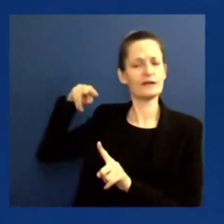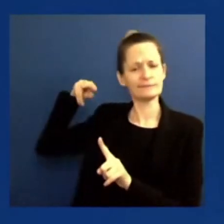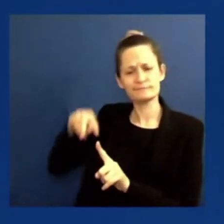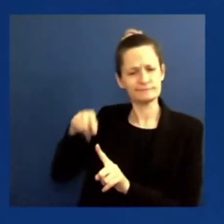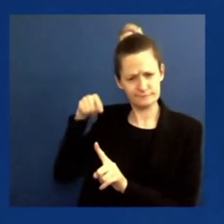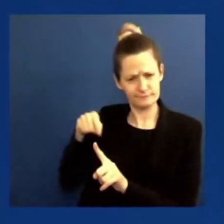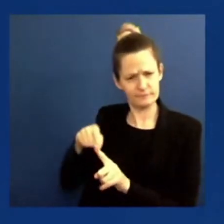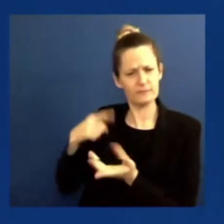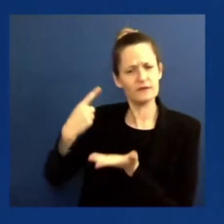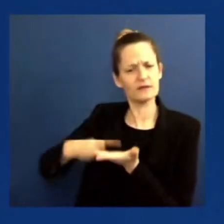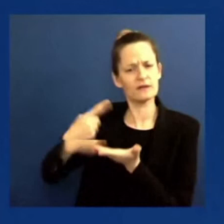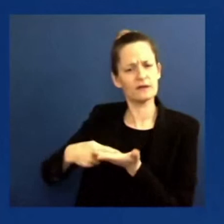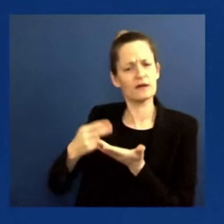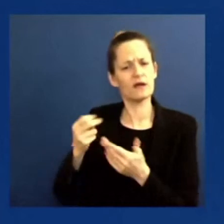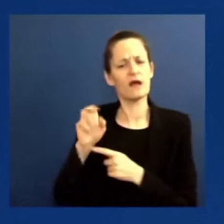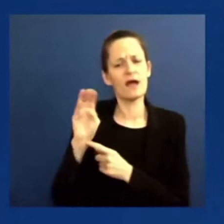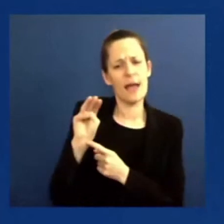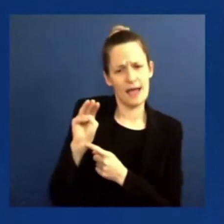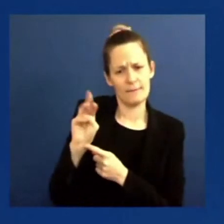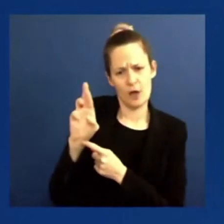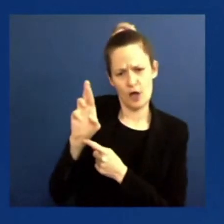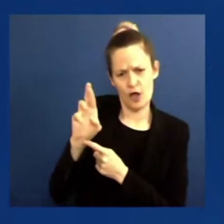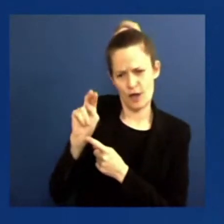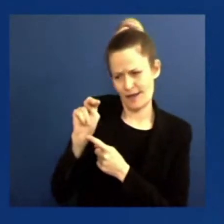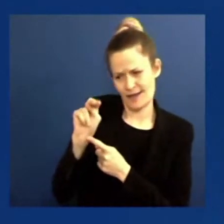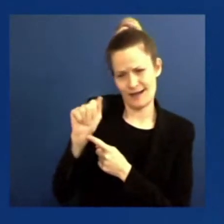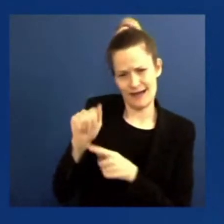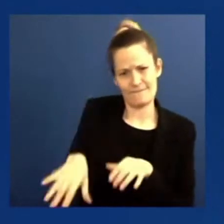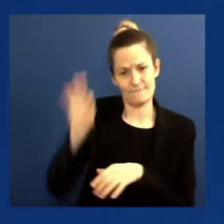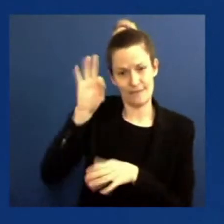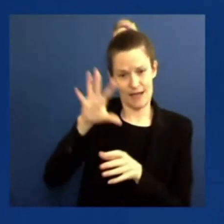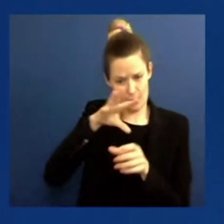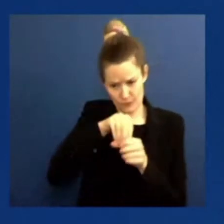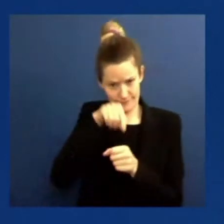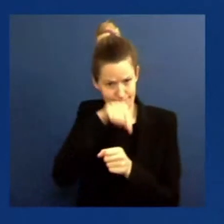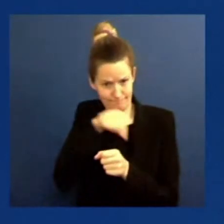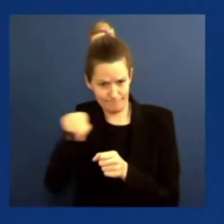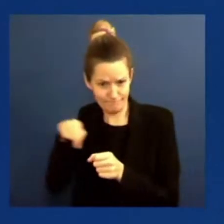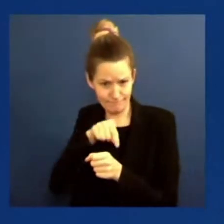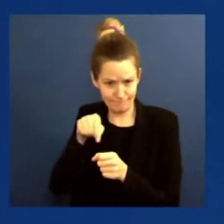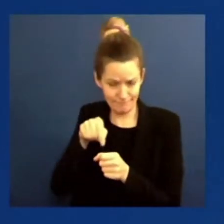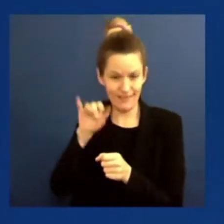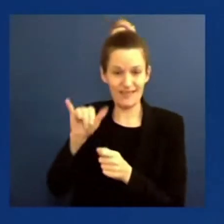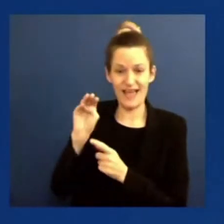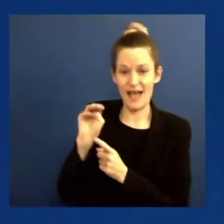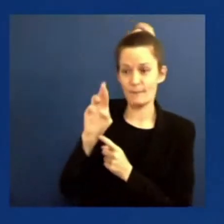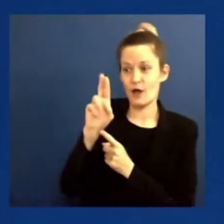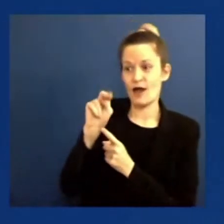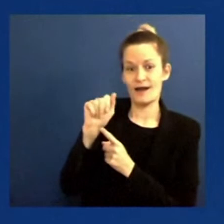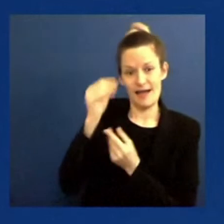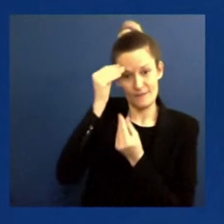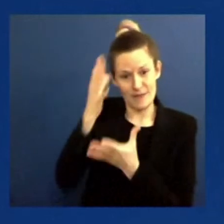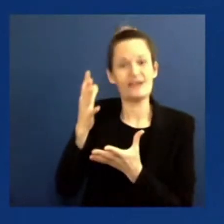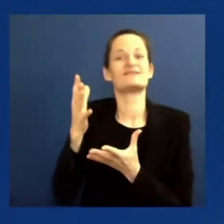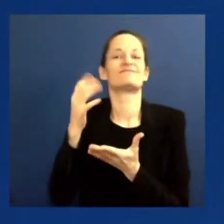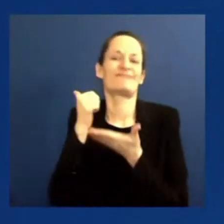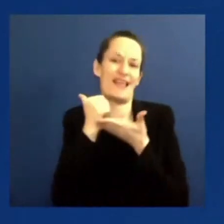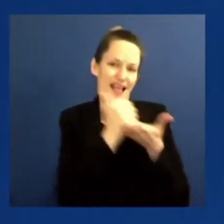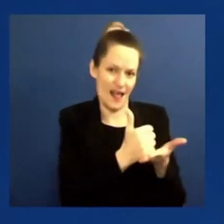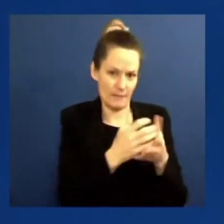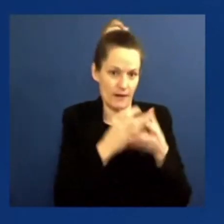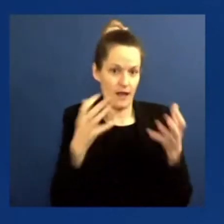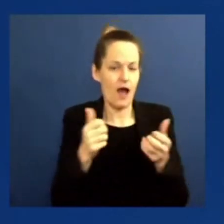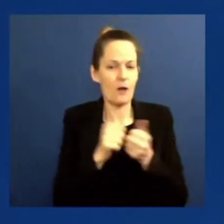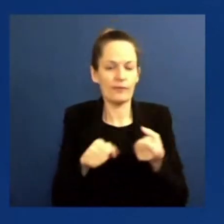vaccines and how they've been preventing emergency room visits, urgent care clinic visits, and hospitalizations. The